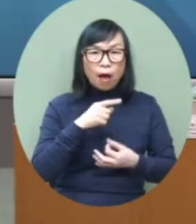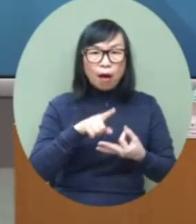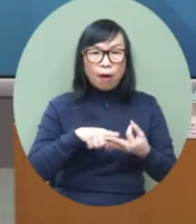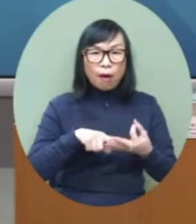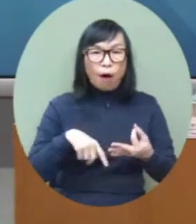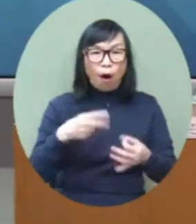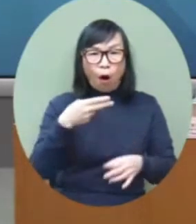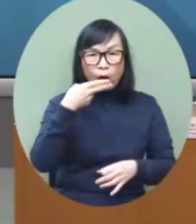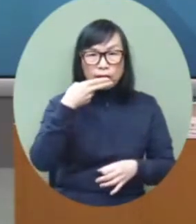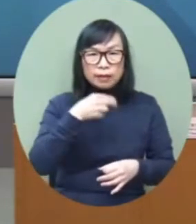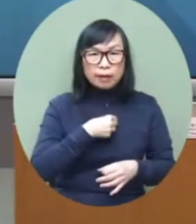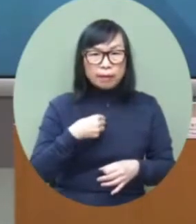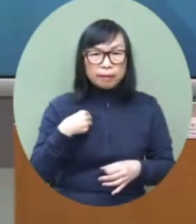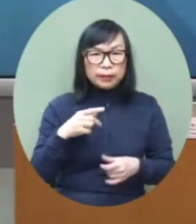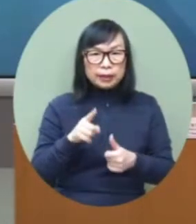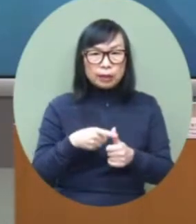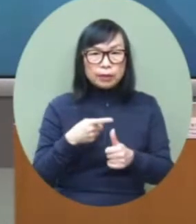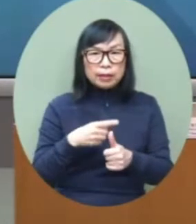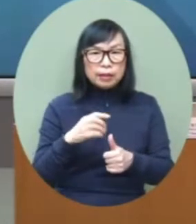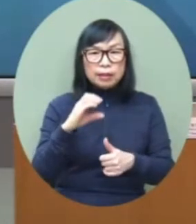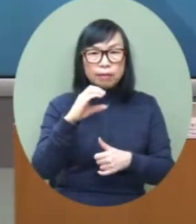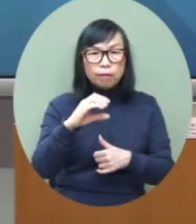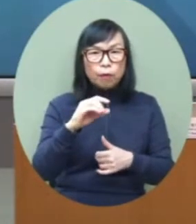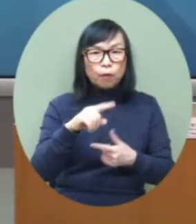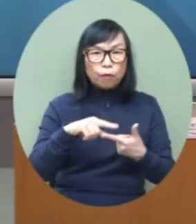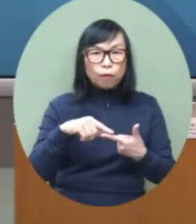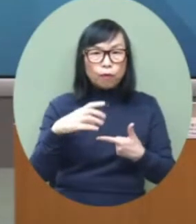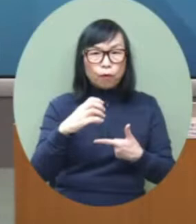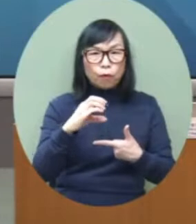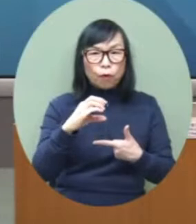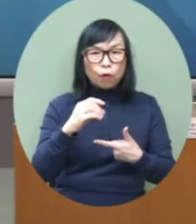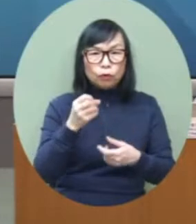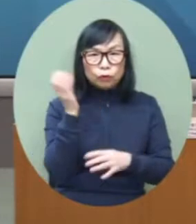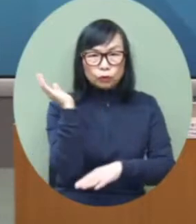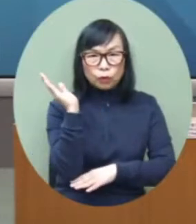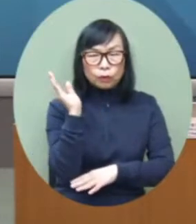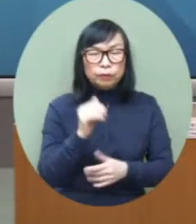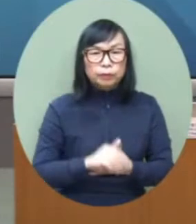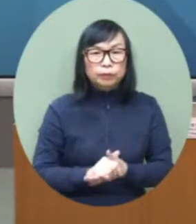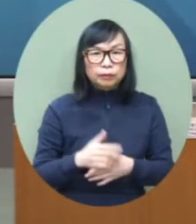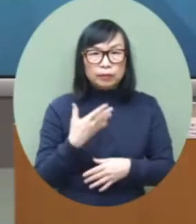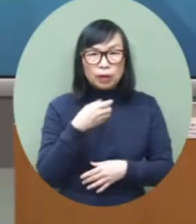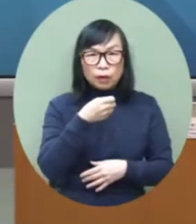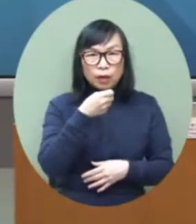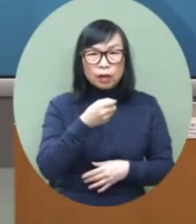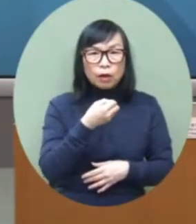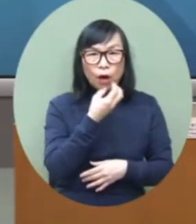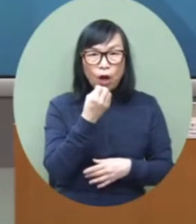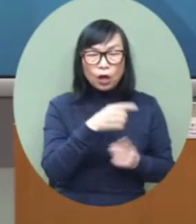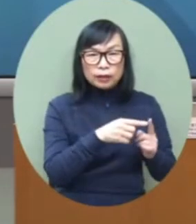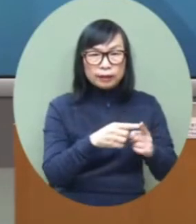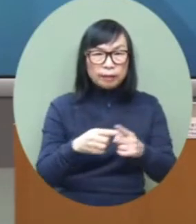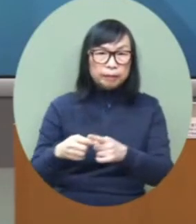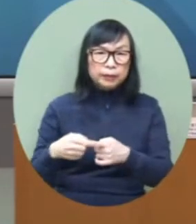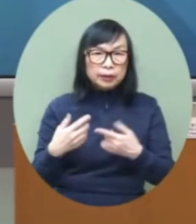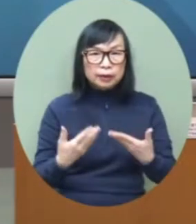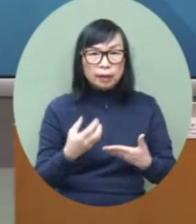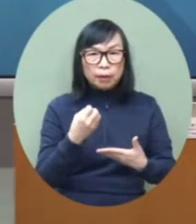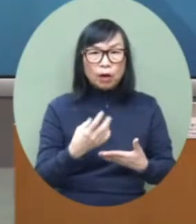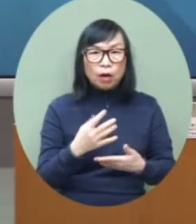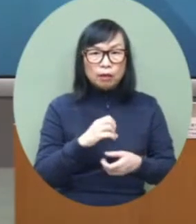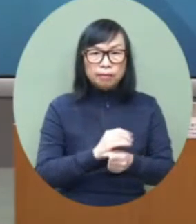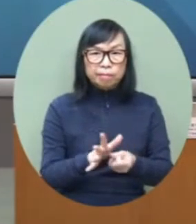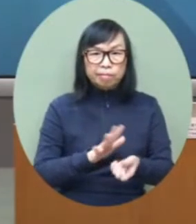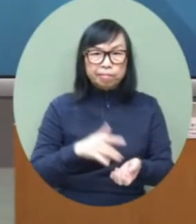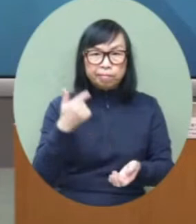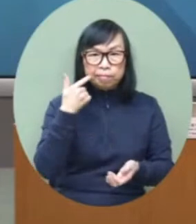CHP, and Dr. Sarah Ho, Chief Manager of the HA. Under Secretary, friends of the media, fellow